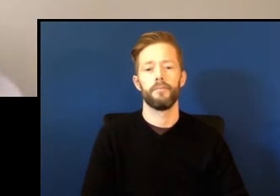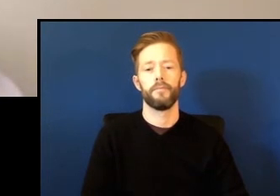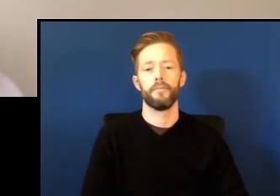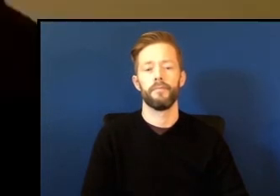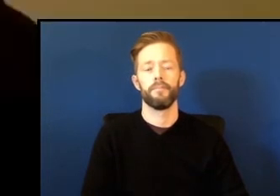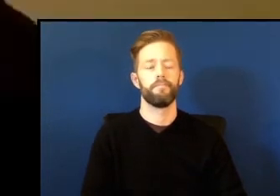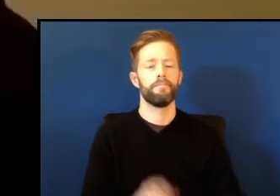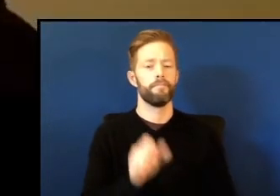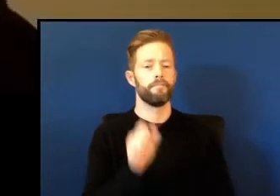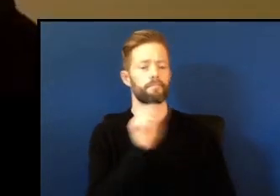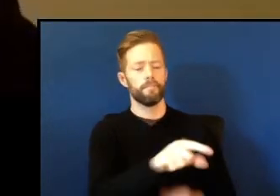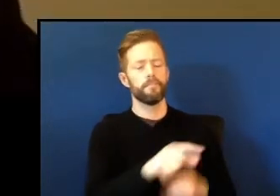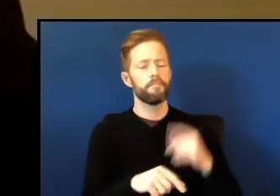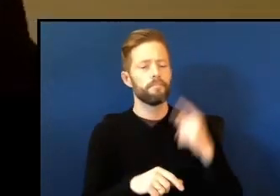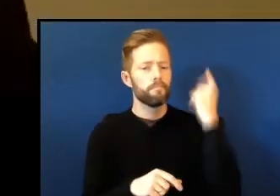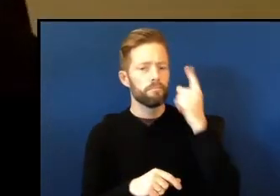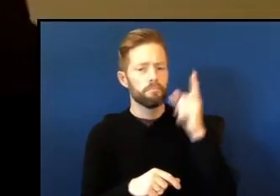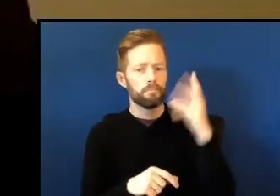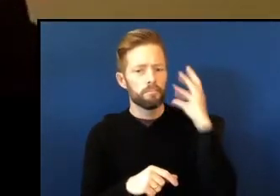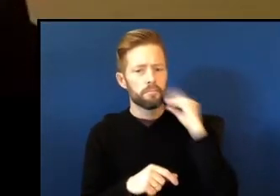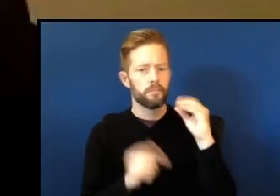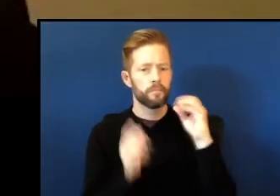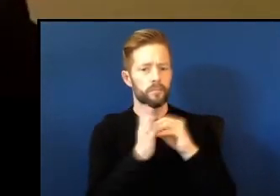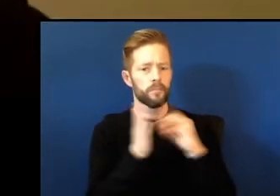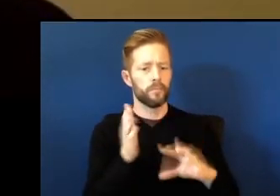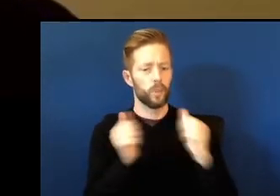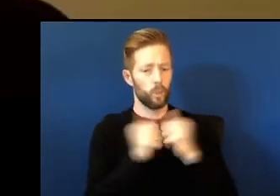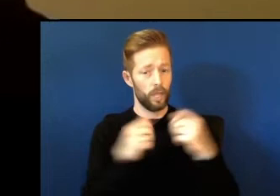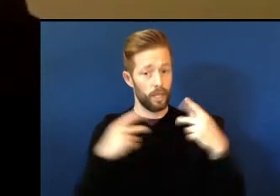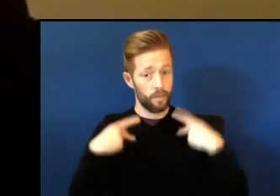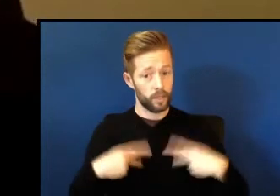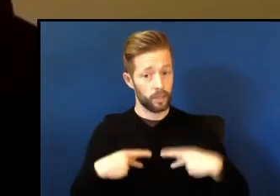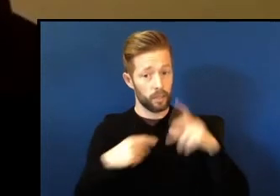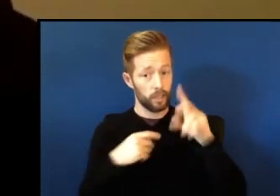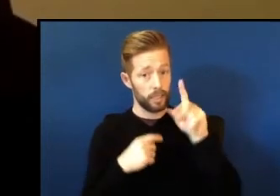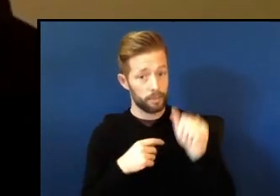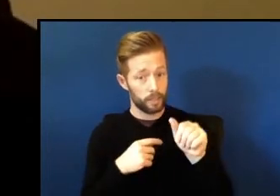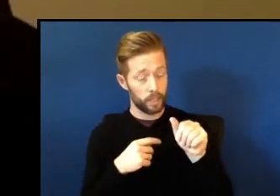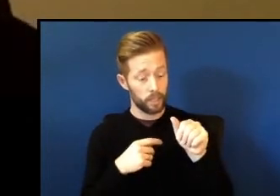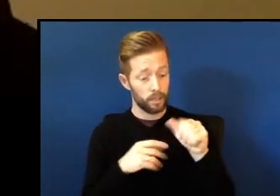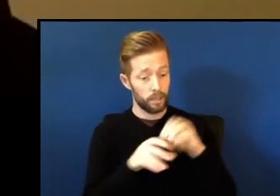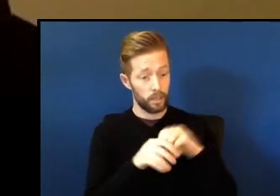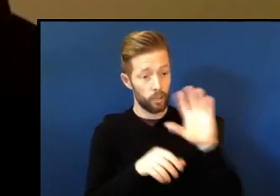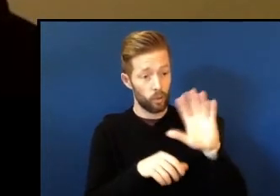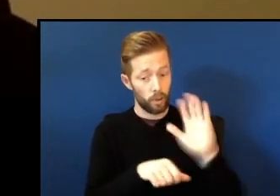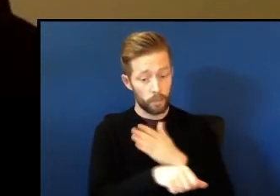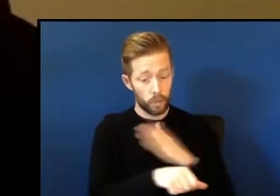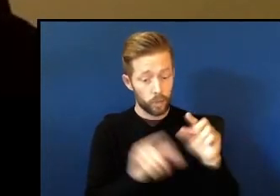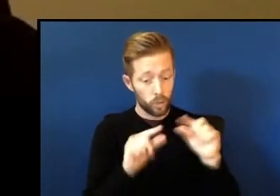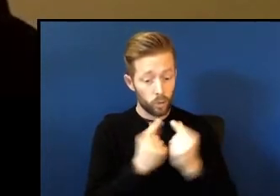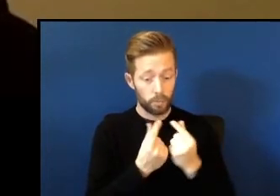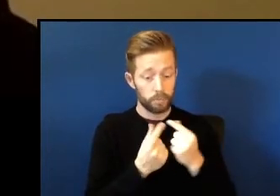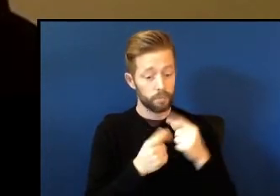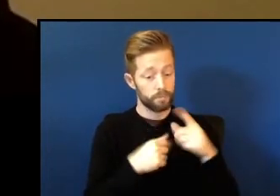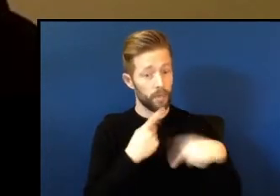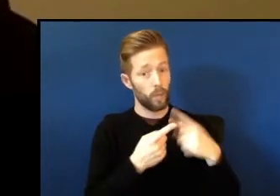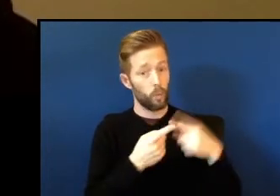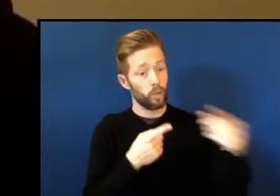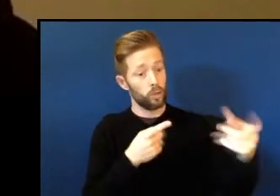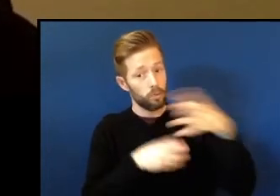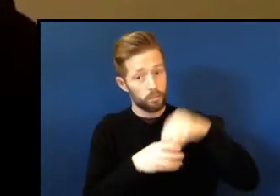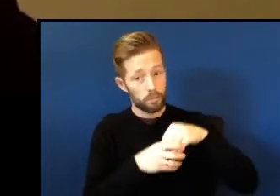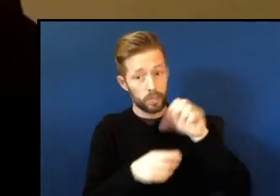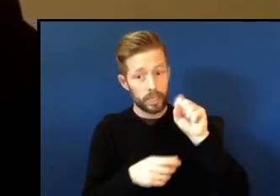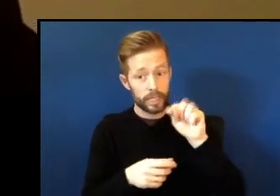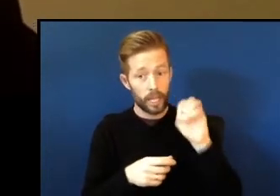How about situations? Have you experienced children with some physical disabilities in your music group when you're incorporating